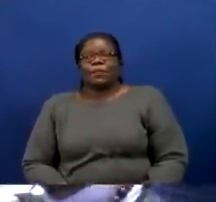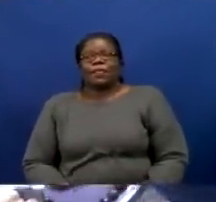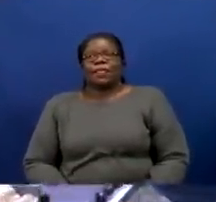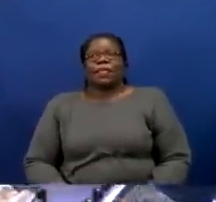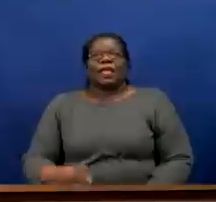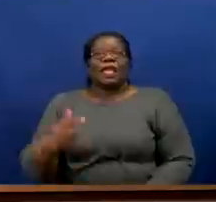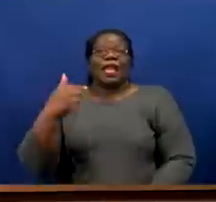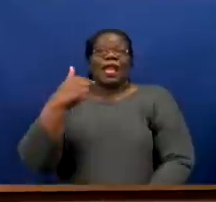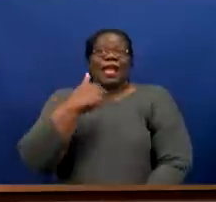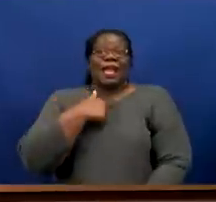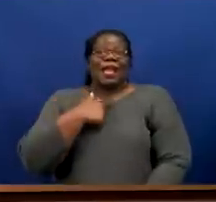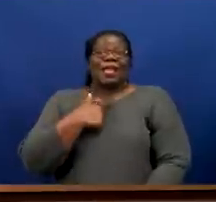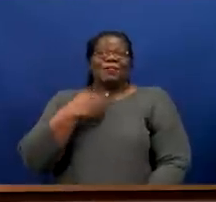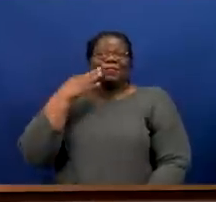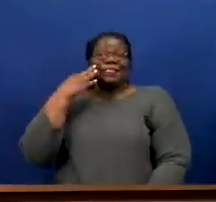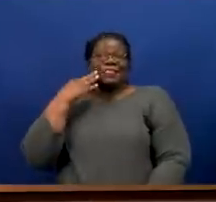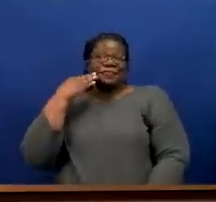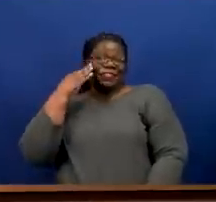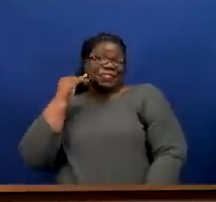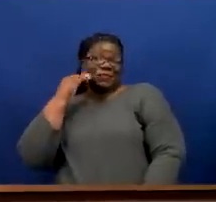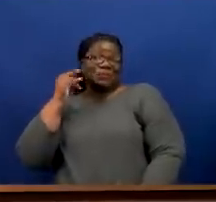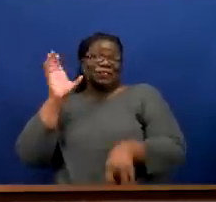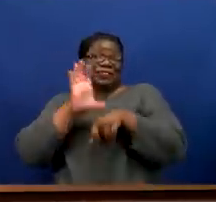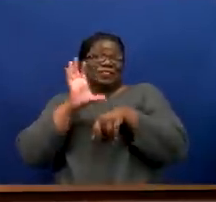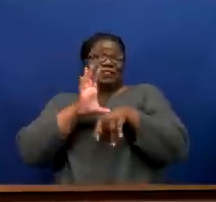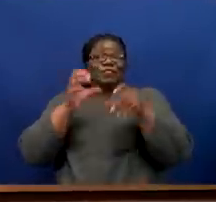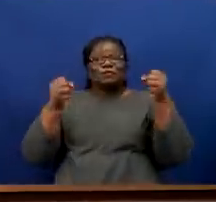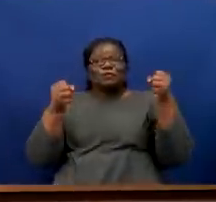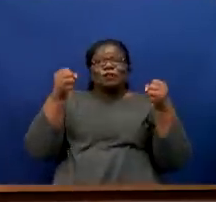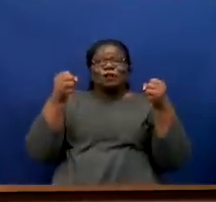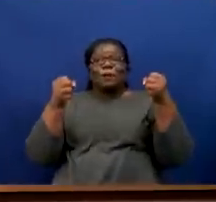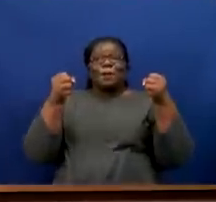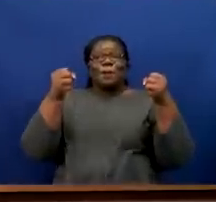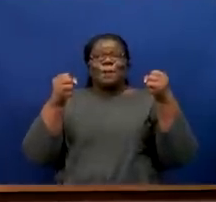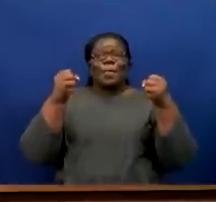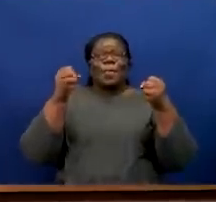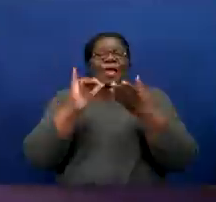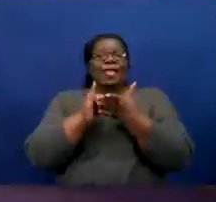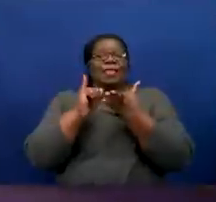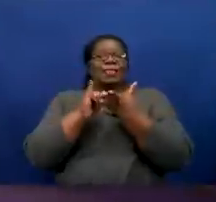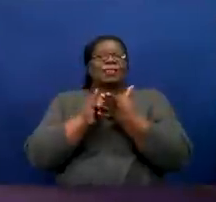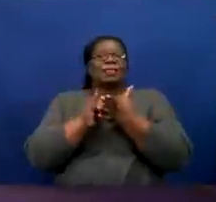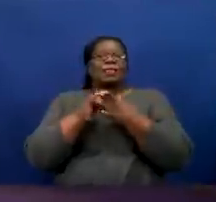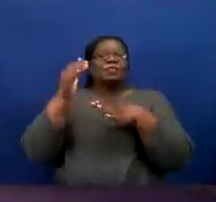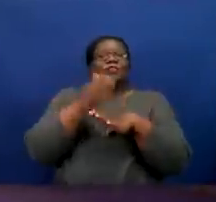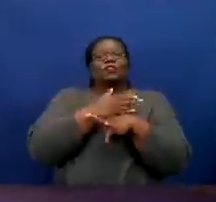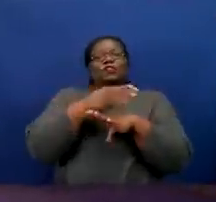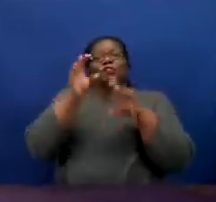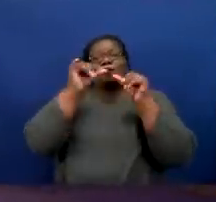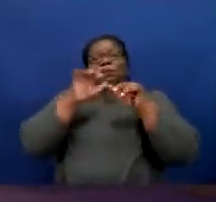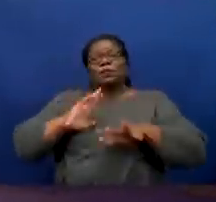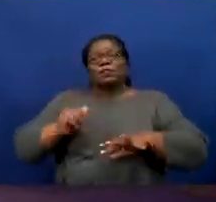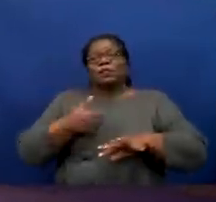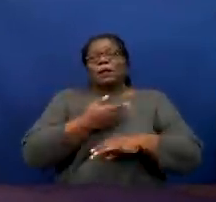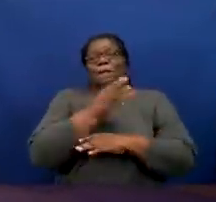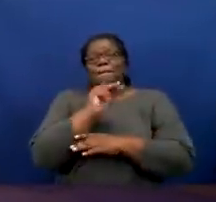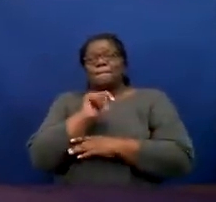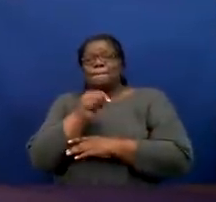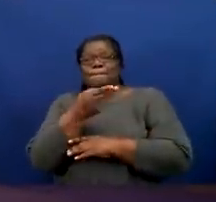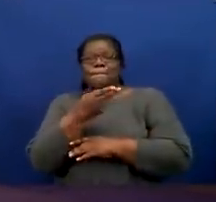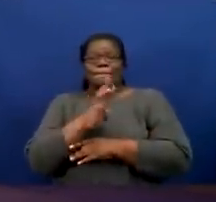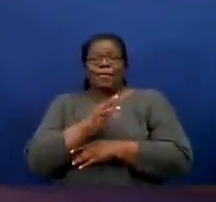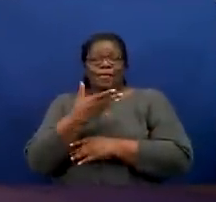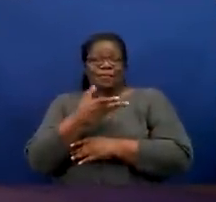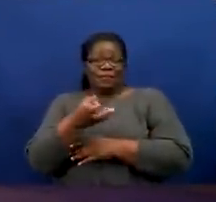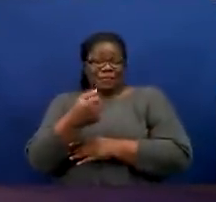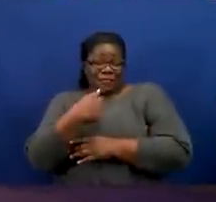church on the way to church today. Anybody ever have church on the way to church? And that song just blessed us. Matthew and I were the only two in the car,